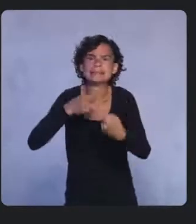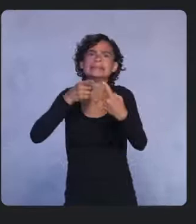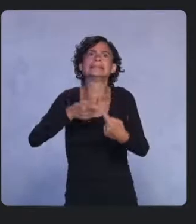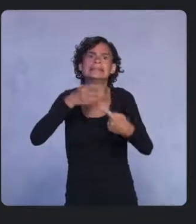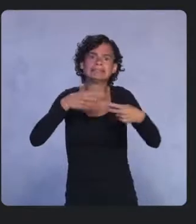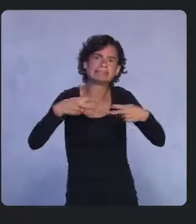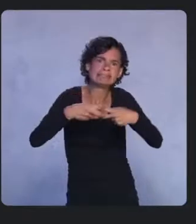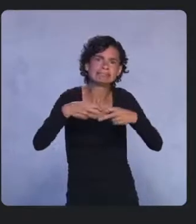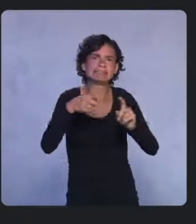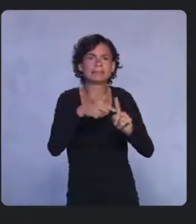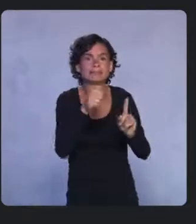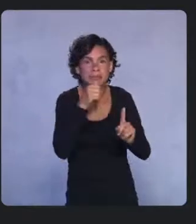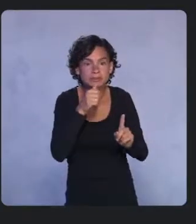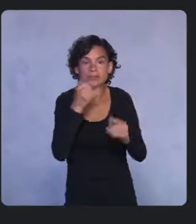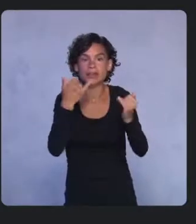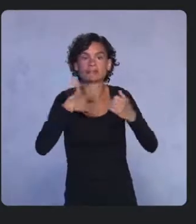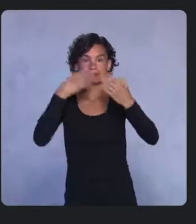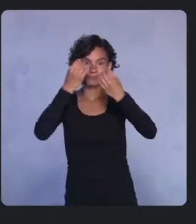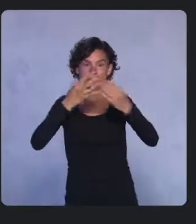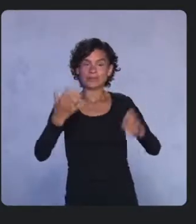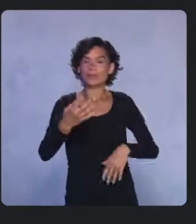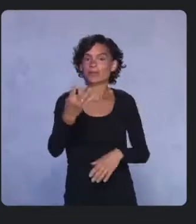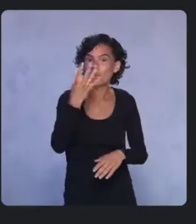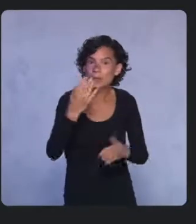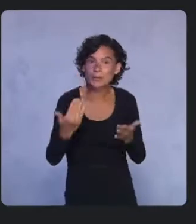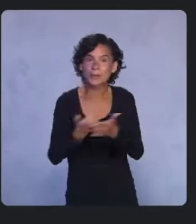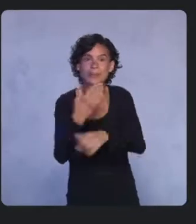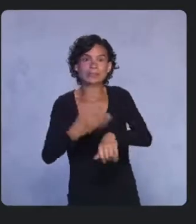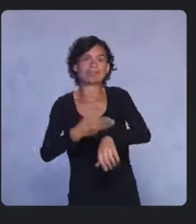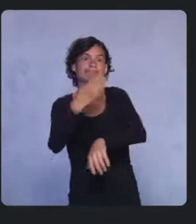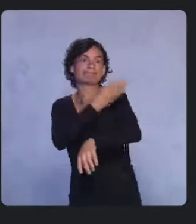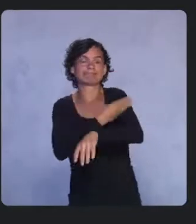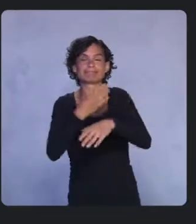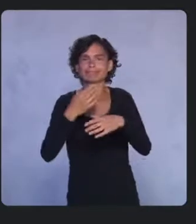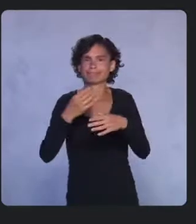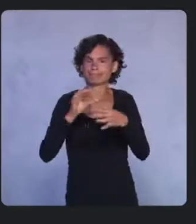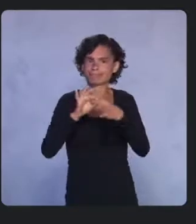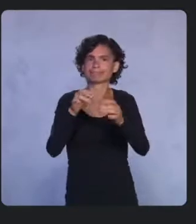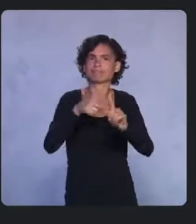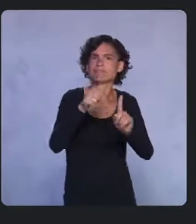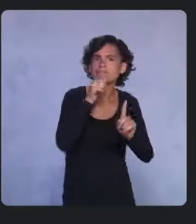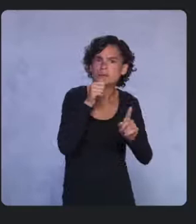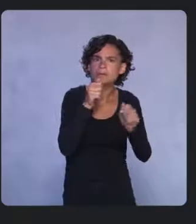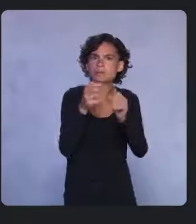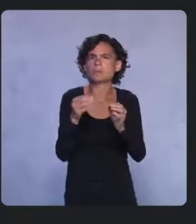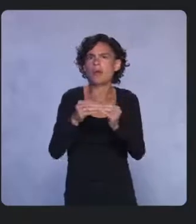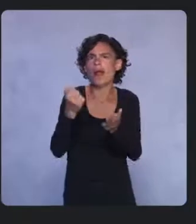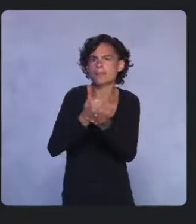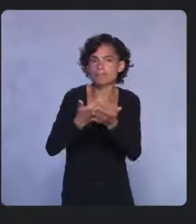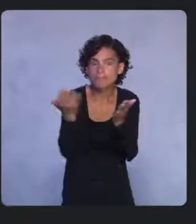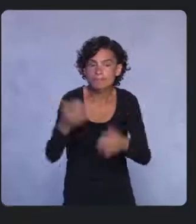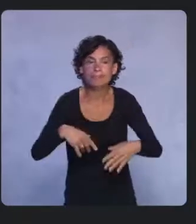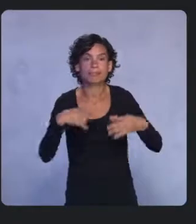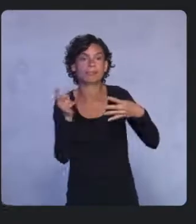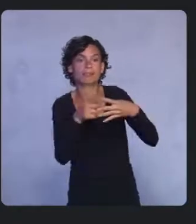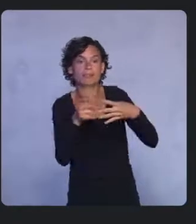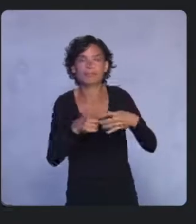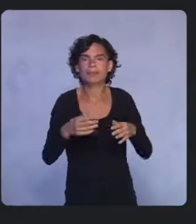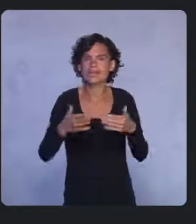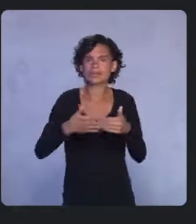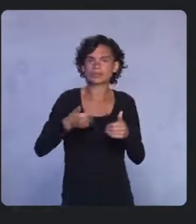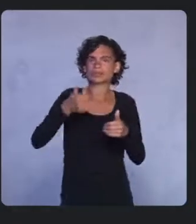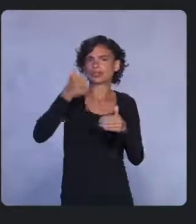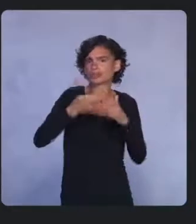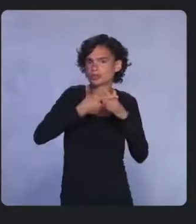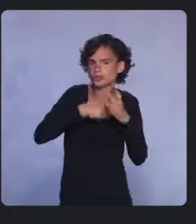we're announcing 4 new upgrades that make our password manager more helpful. First, we're making it easier than ever to get started with a